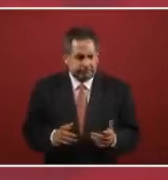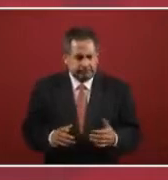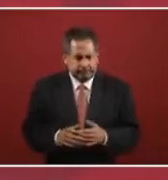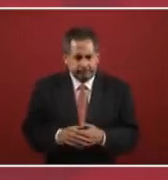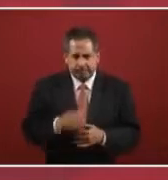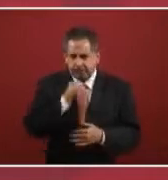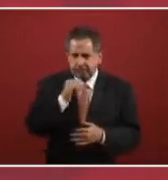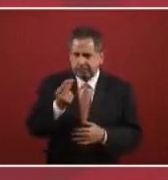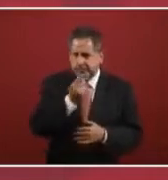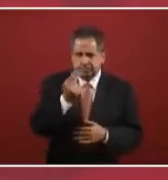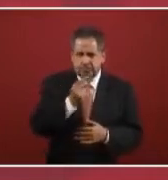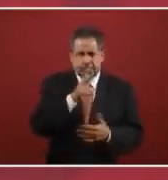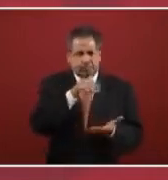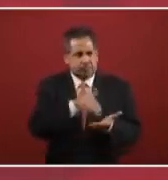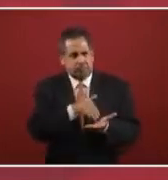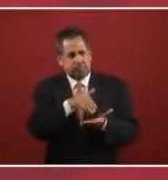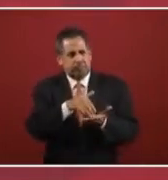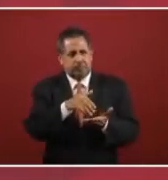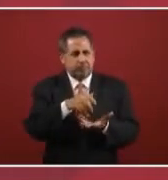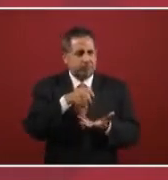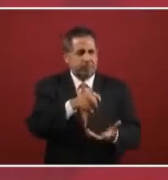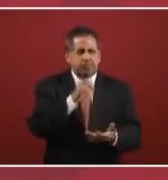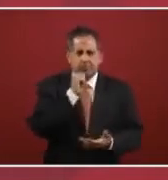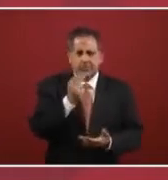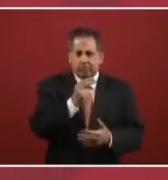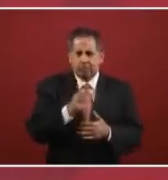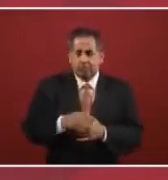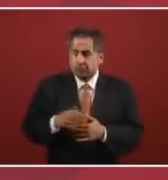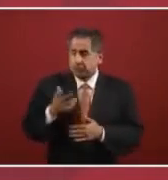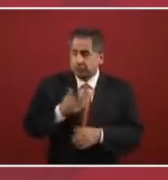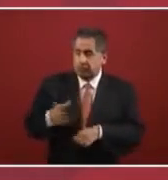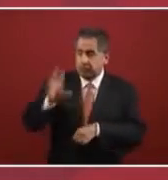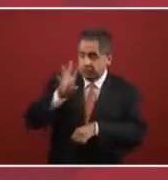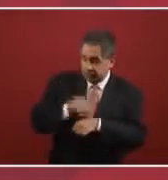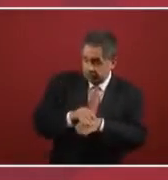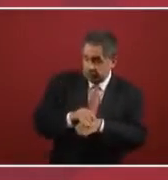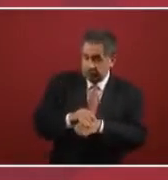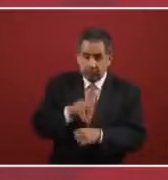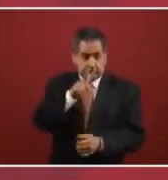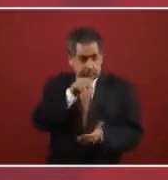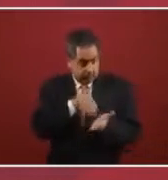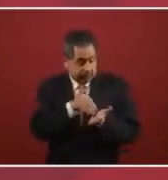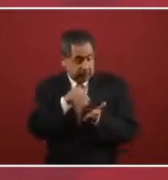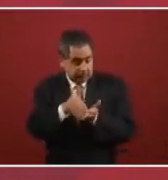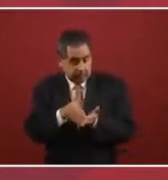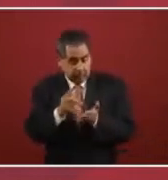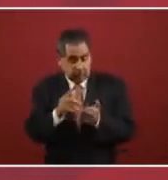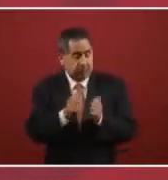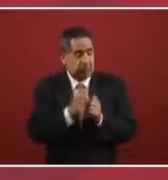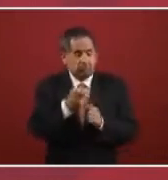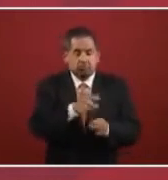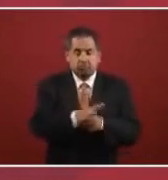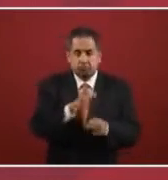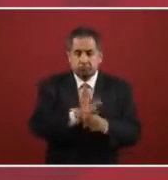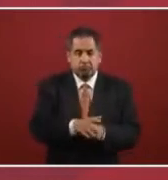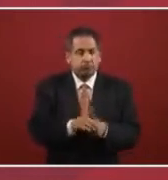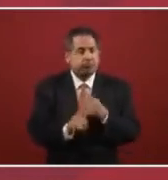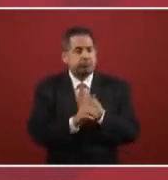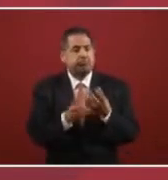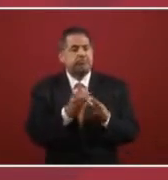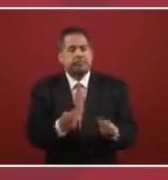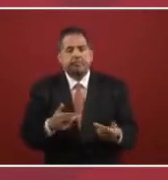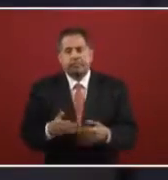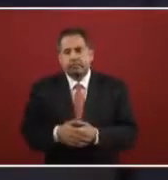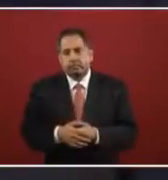se necesitaban los 8,000 millones. that they didn't need the Si no 8,000 autorizaban million, 2,000, that if I authorized con eso se resolvía. 2,000, they